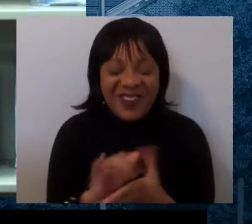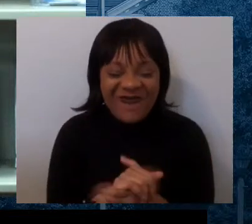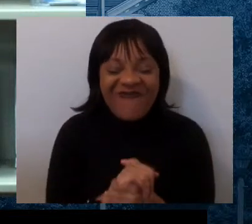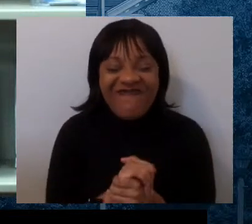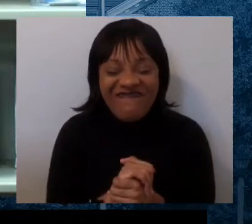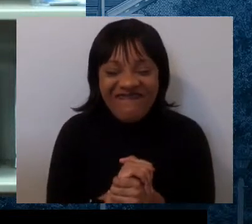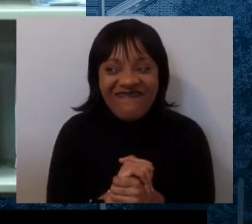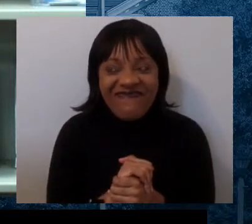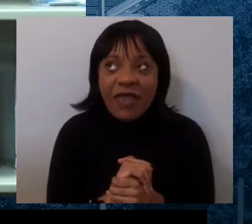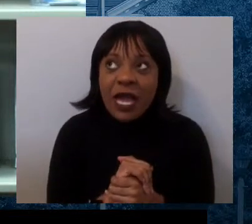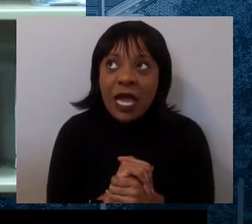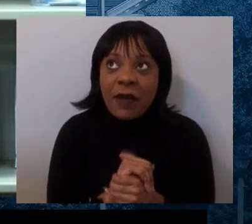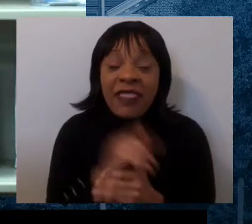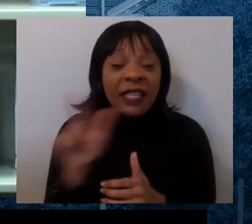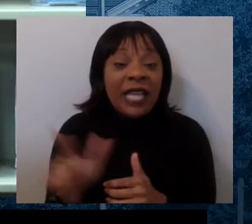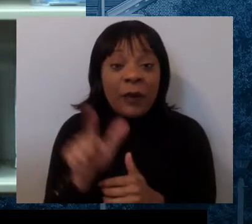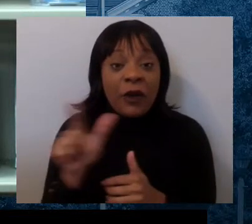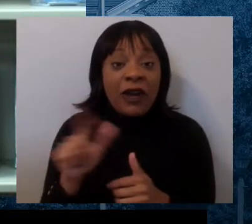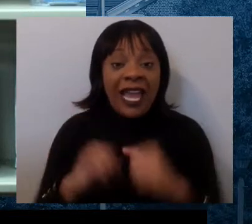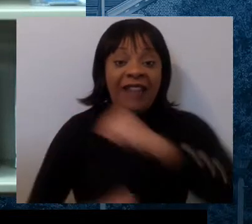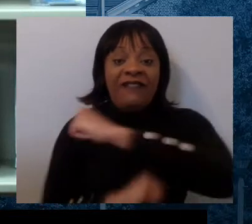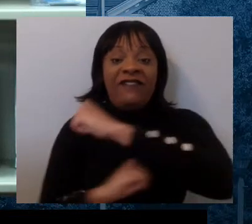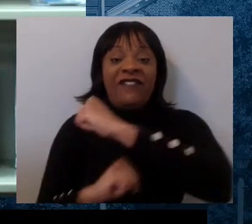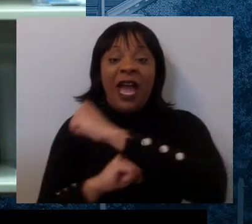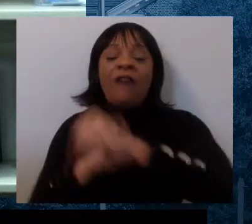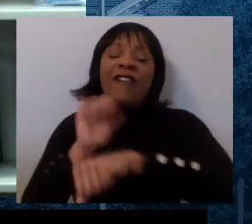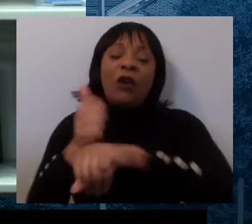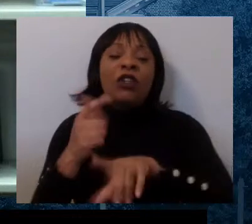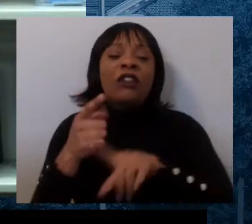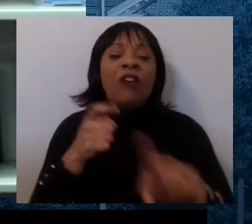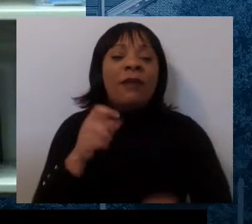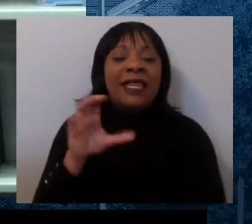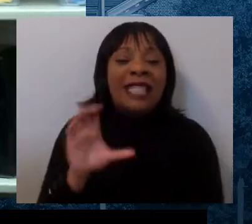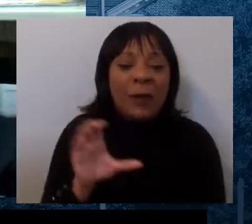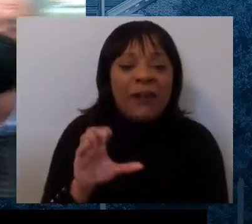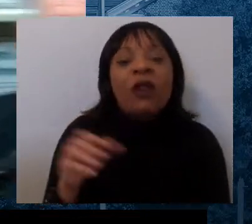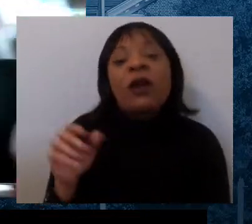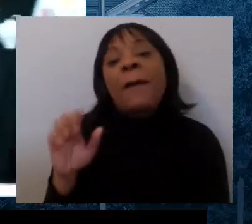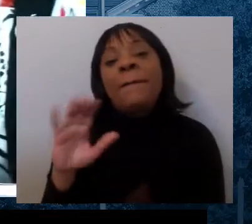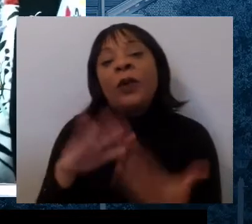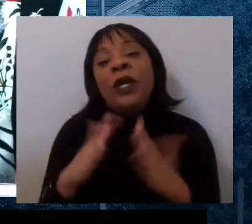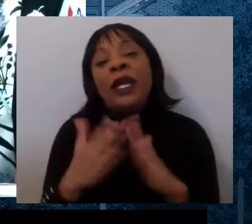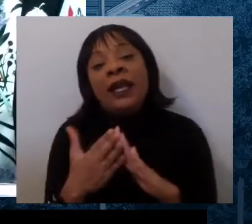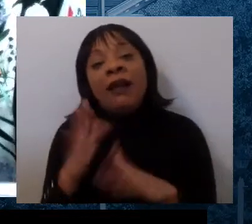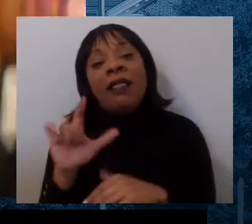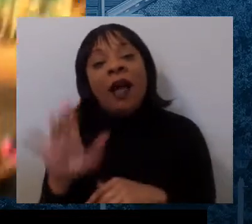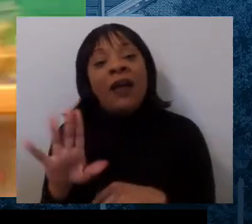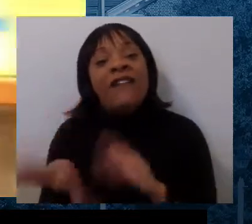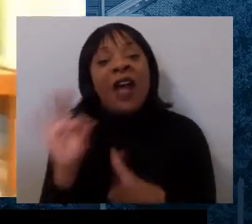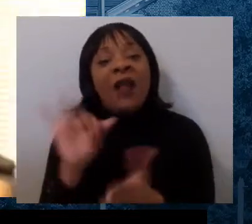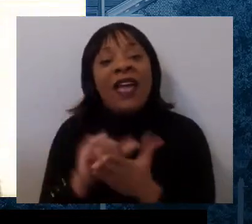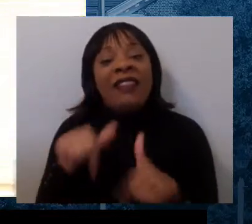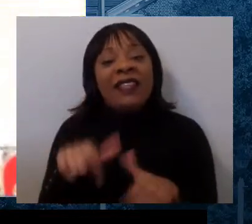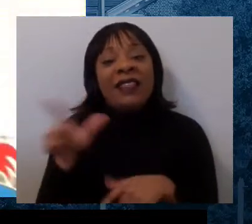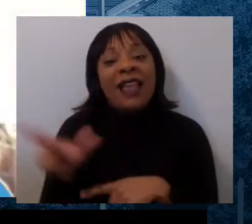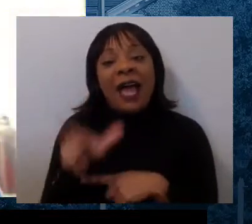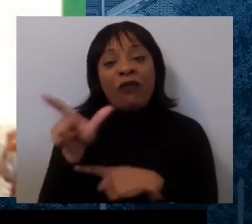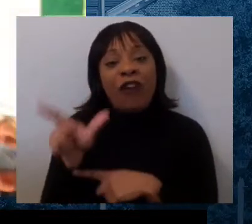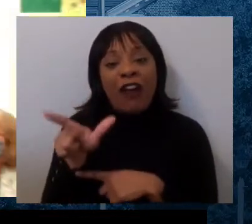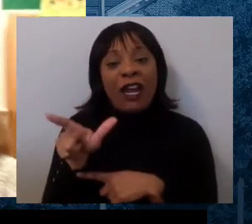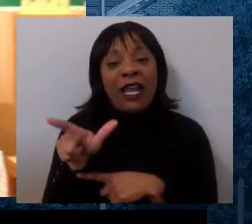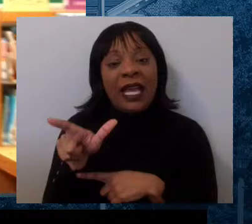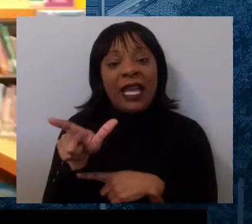The library founders from the Selbyville Community Club, they founded this library back